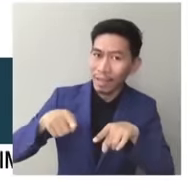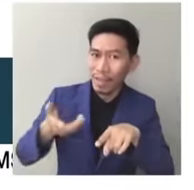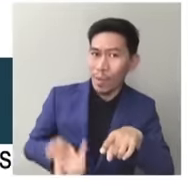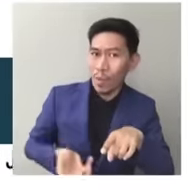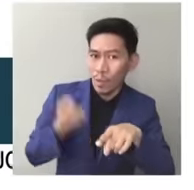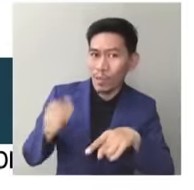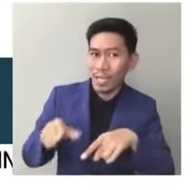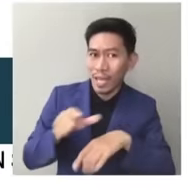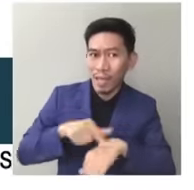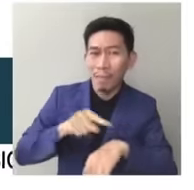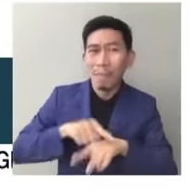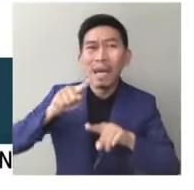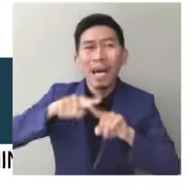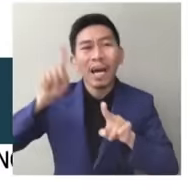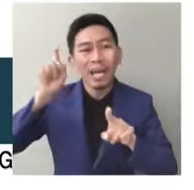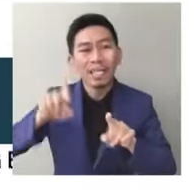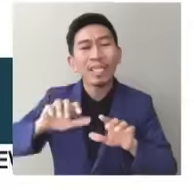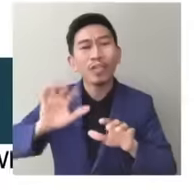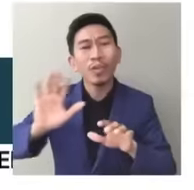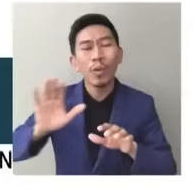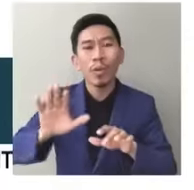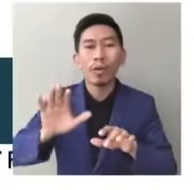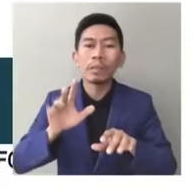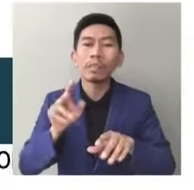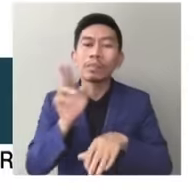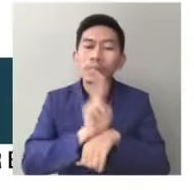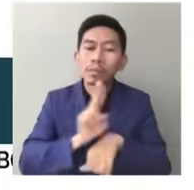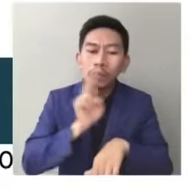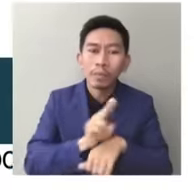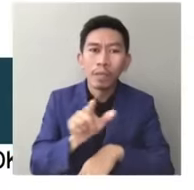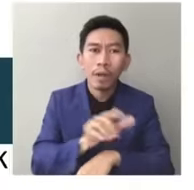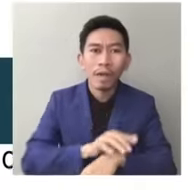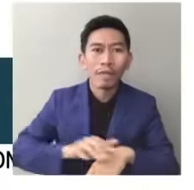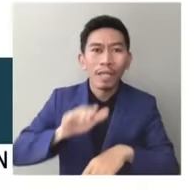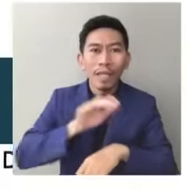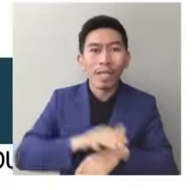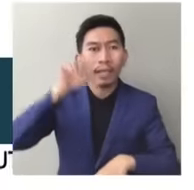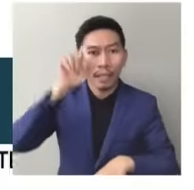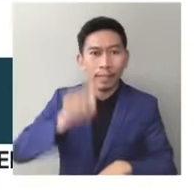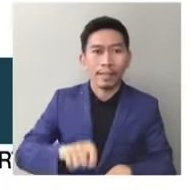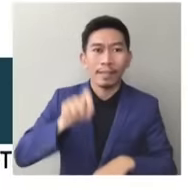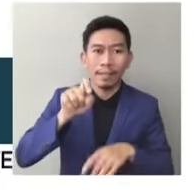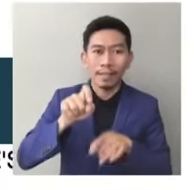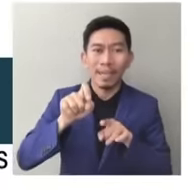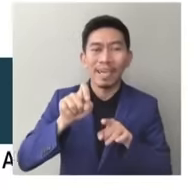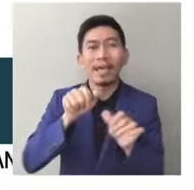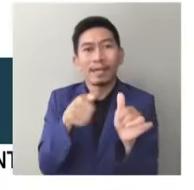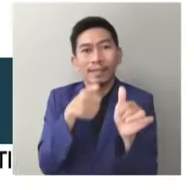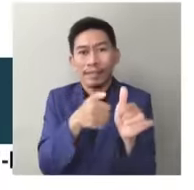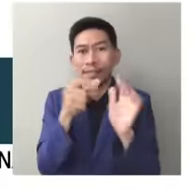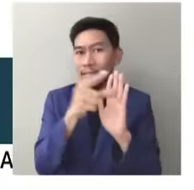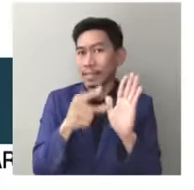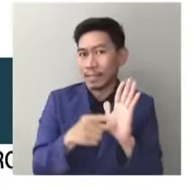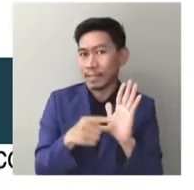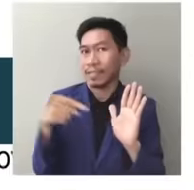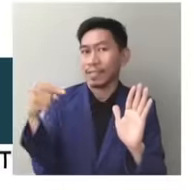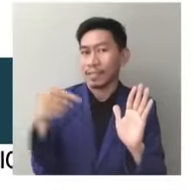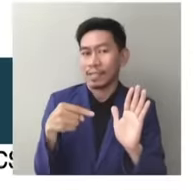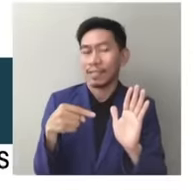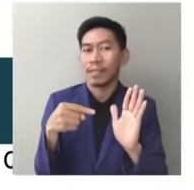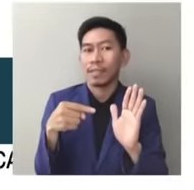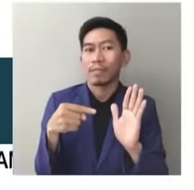land, yung paggamit po ng lupa ay dapat sang-ayon sa batas. In this case,